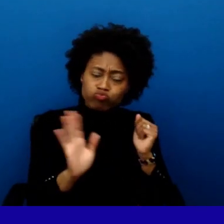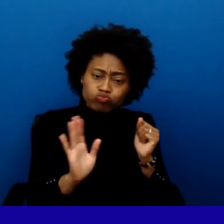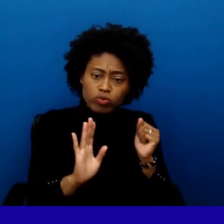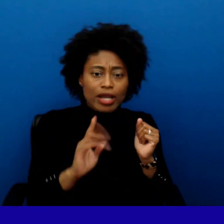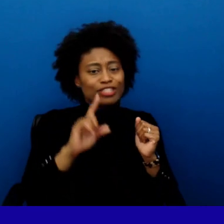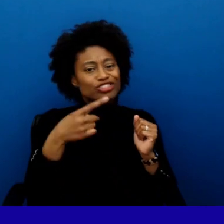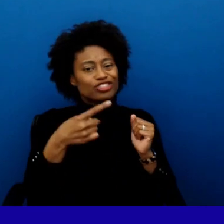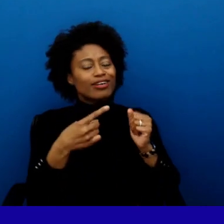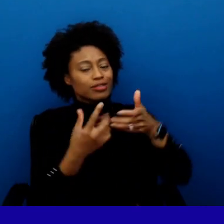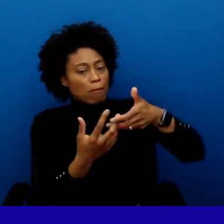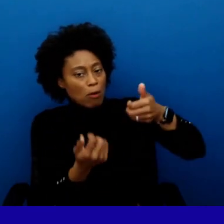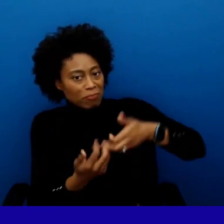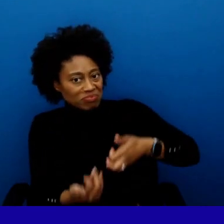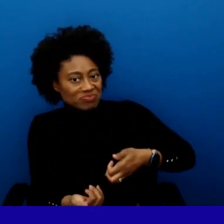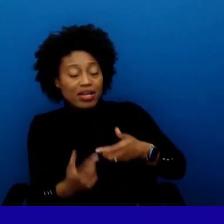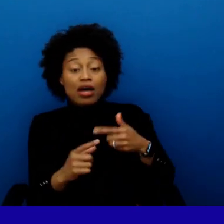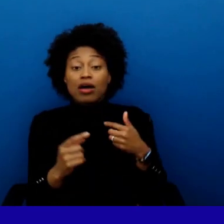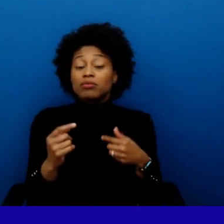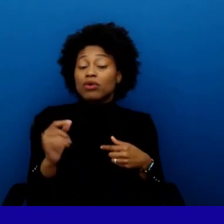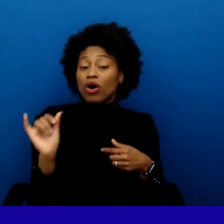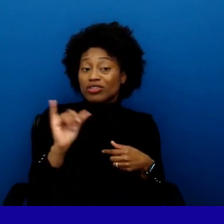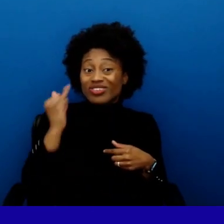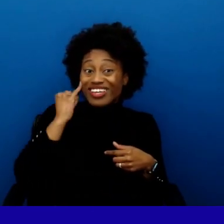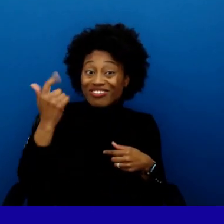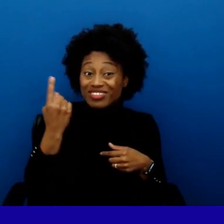list, or make you